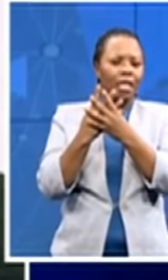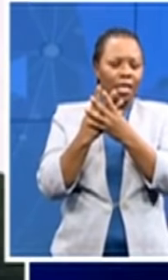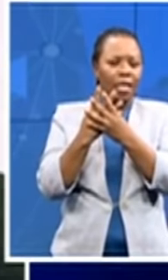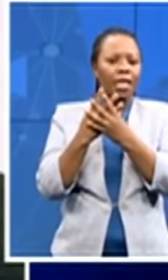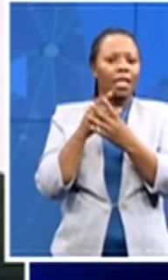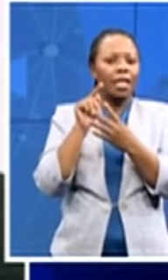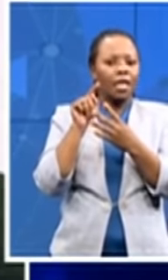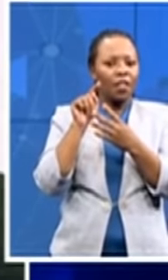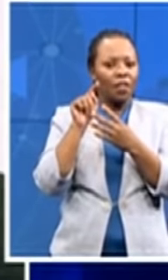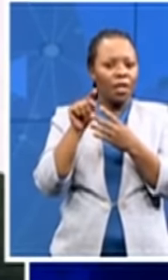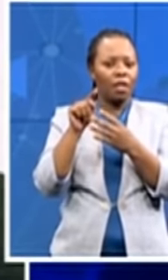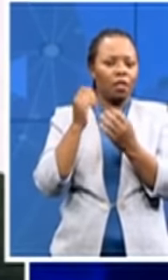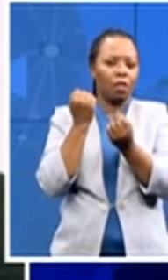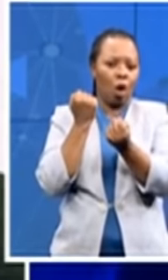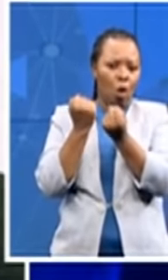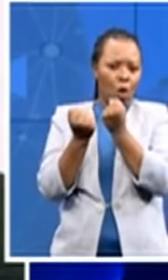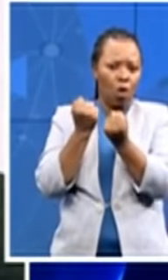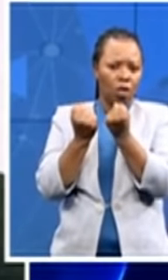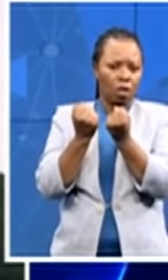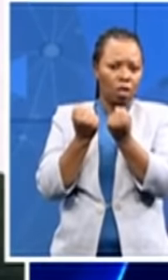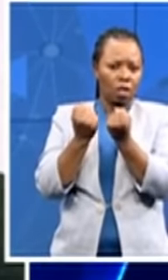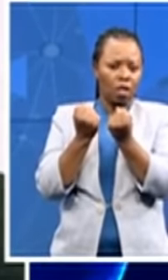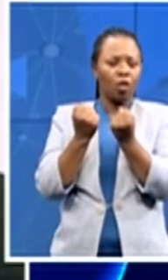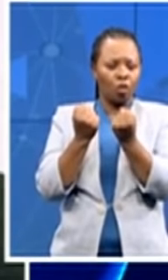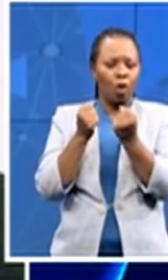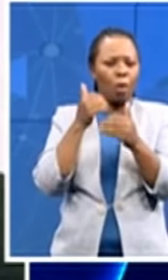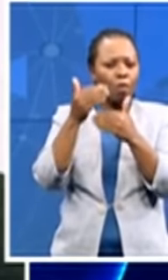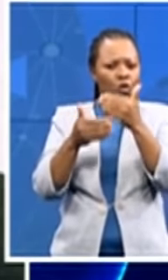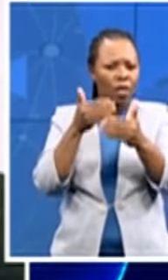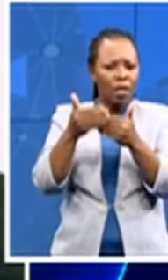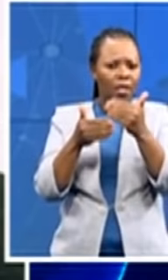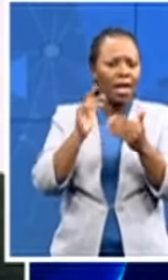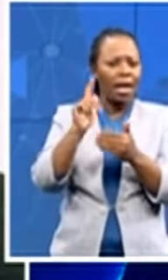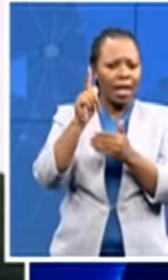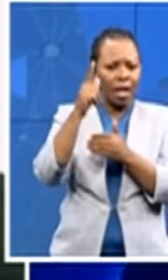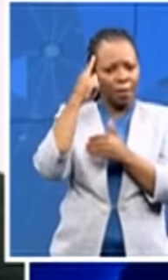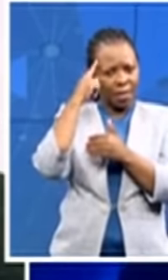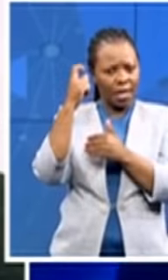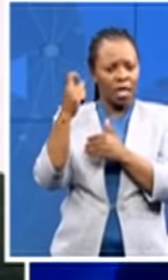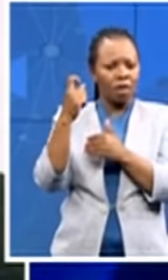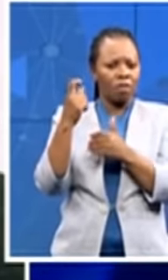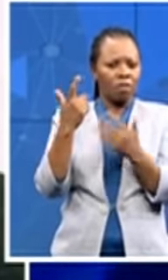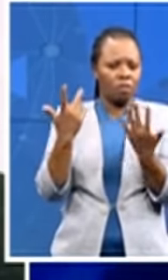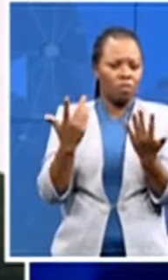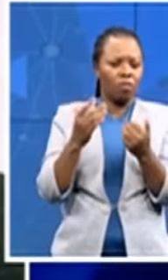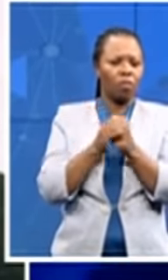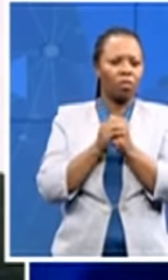Contempt of court proceeds by their very nature tends to against the spirit